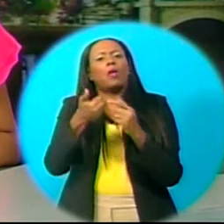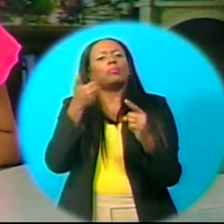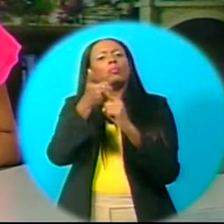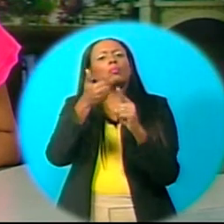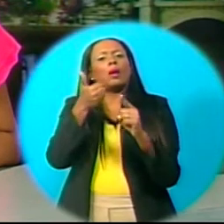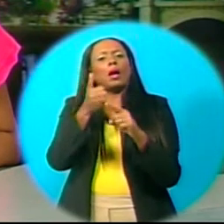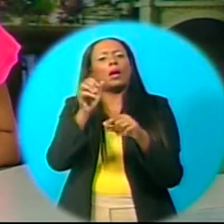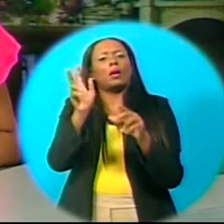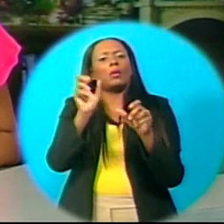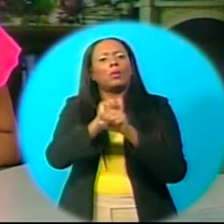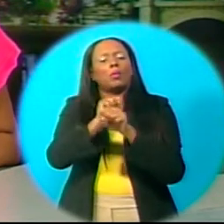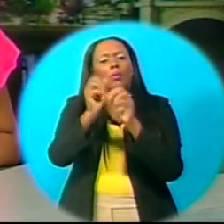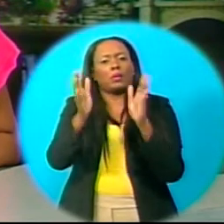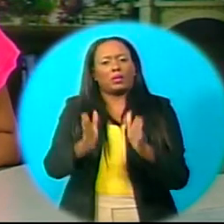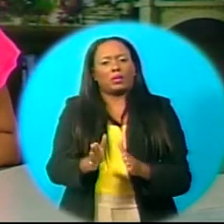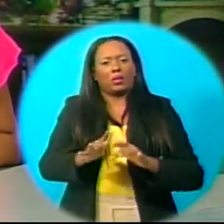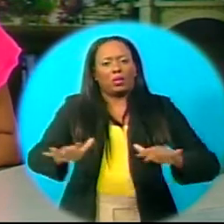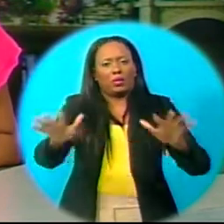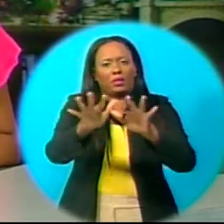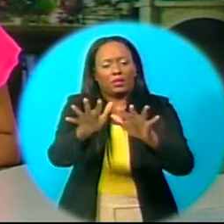impact on the local workforce.